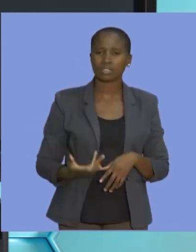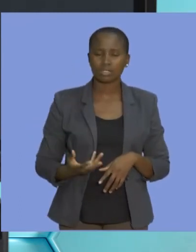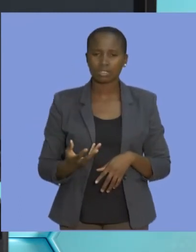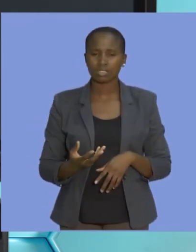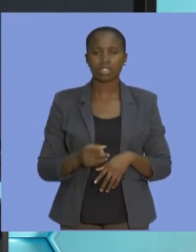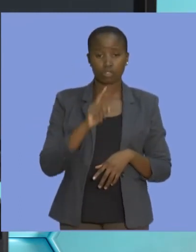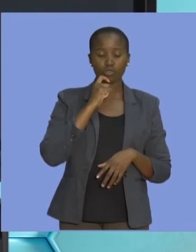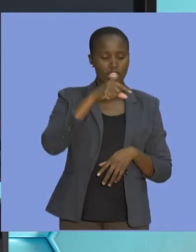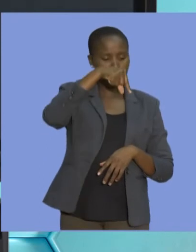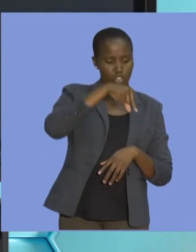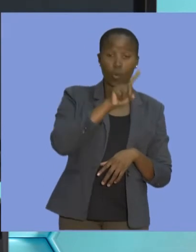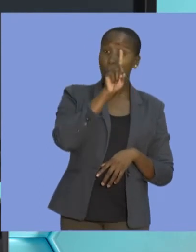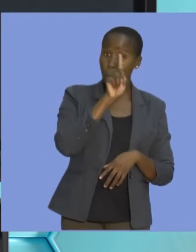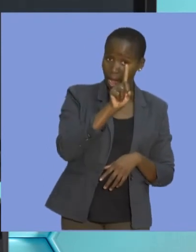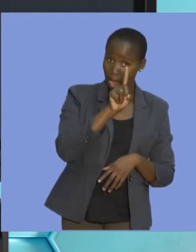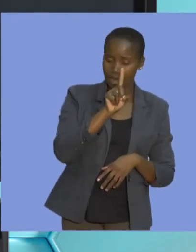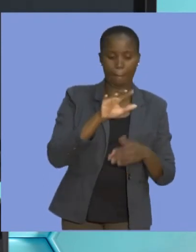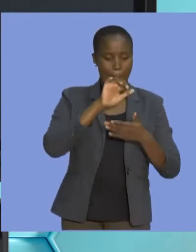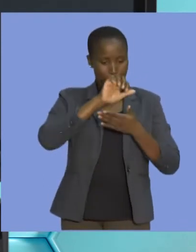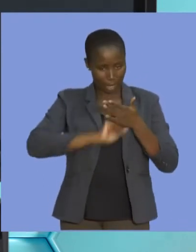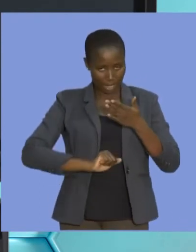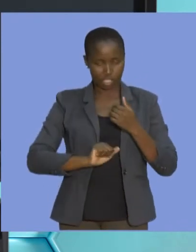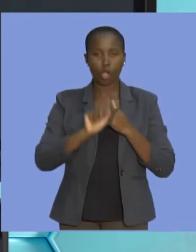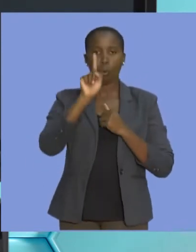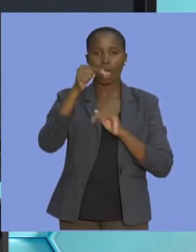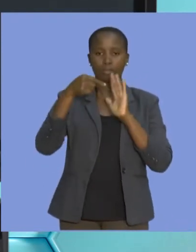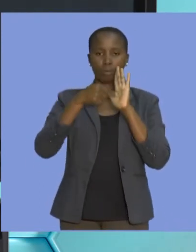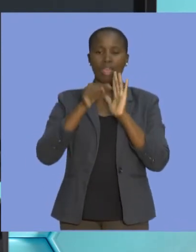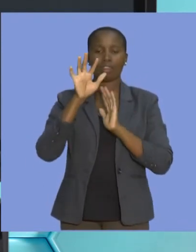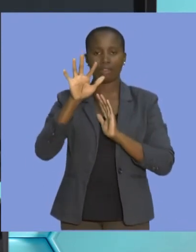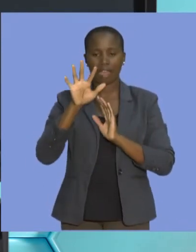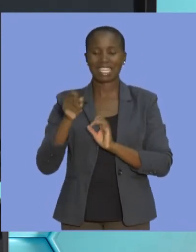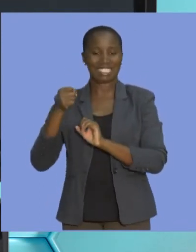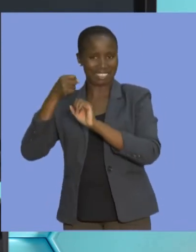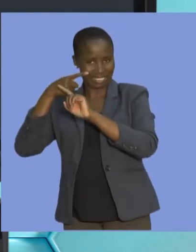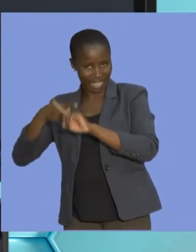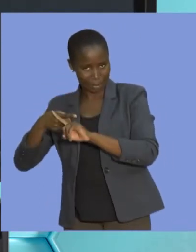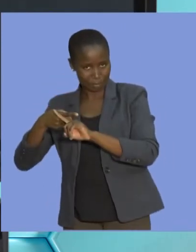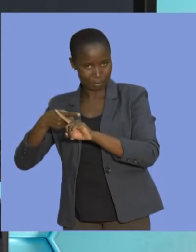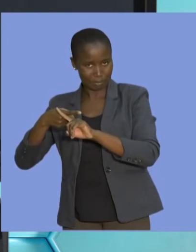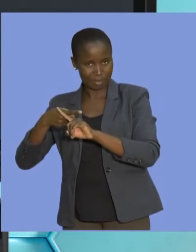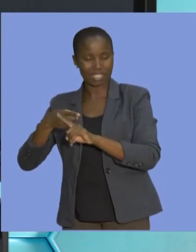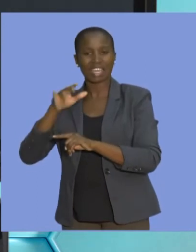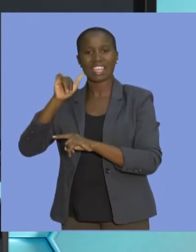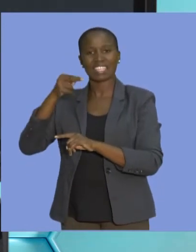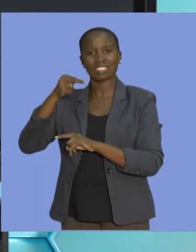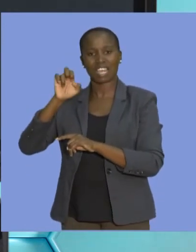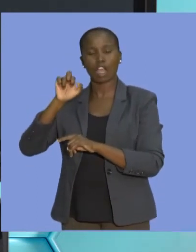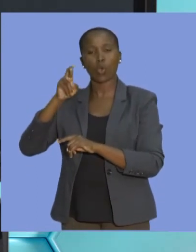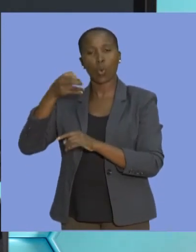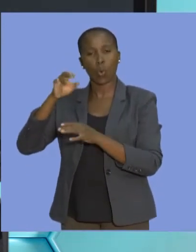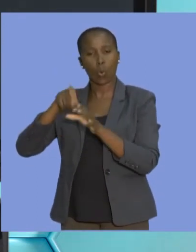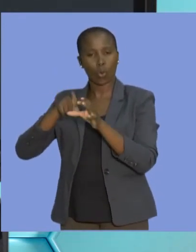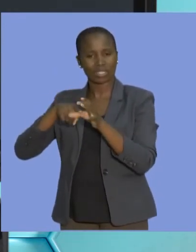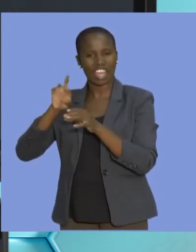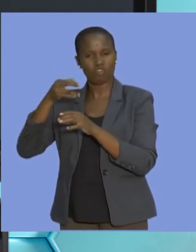Q1 minus 1.5 times the interquartile range. If any value